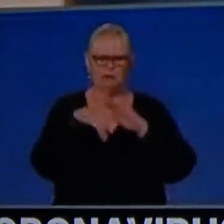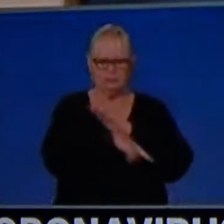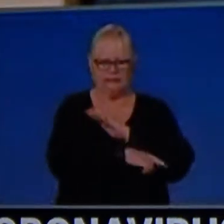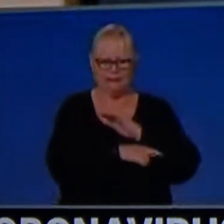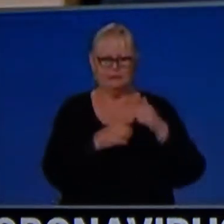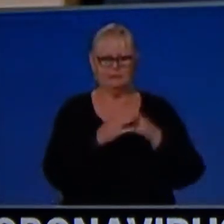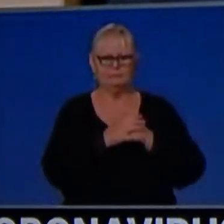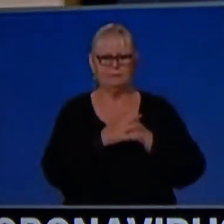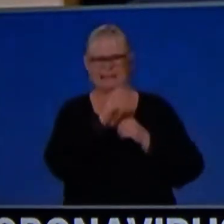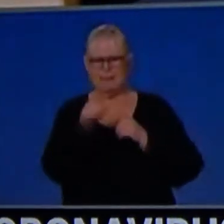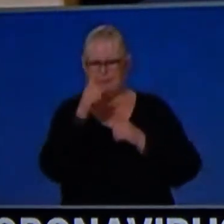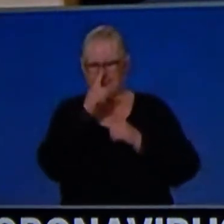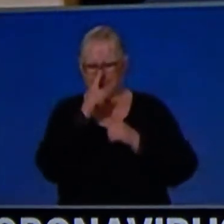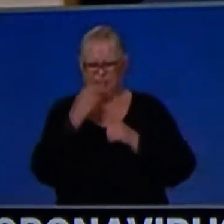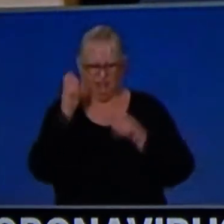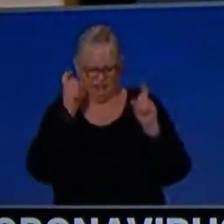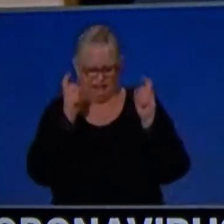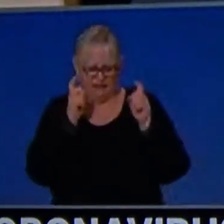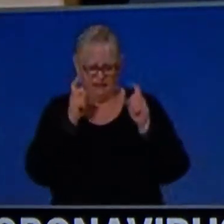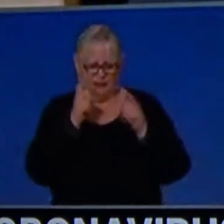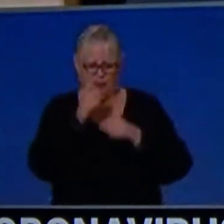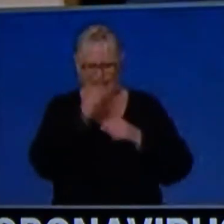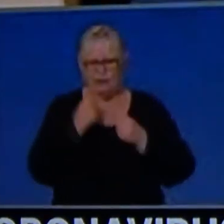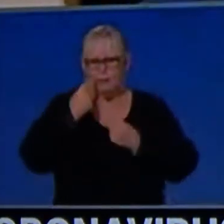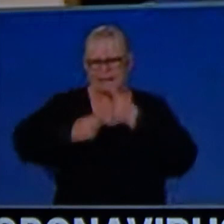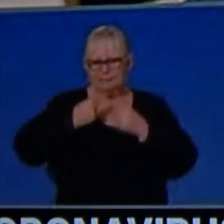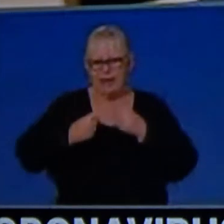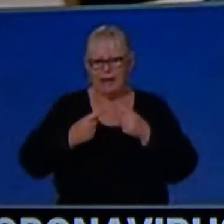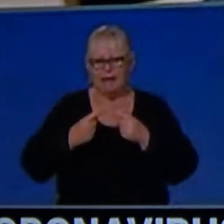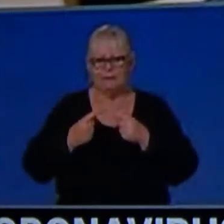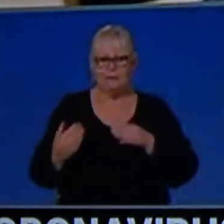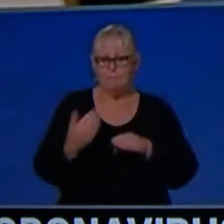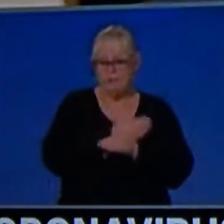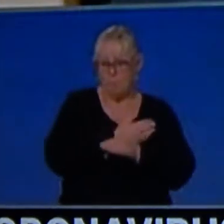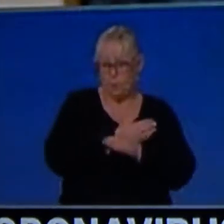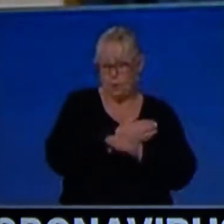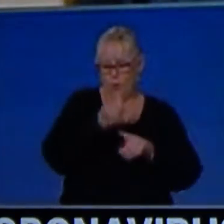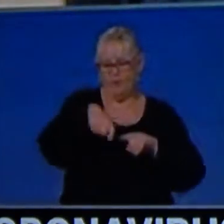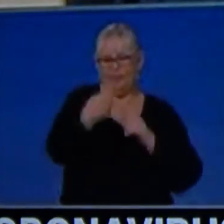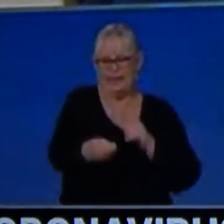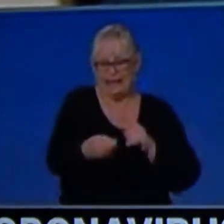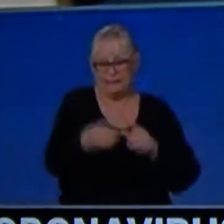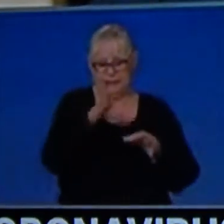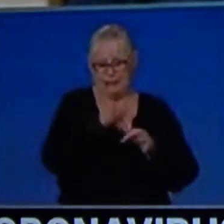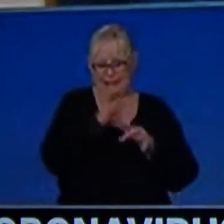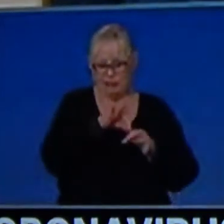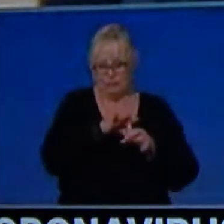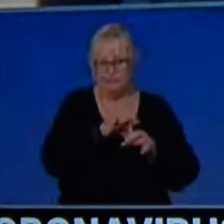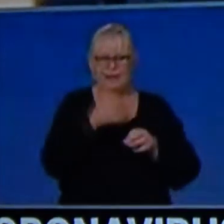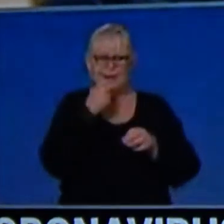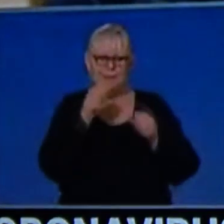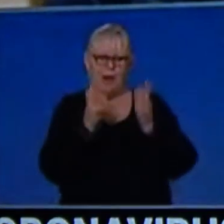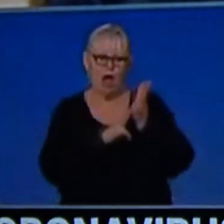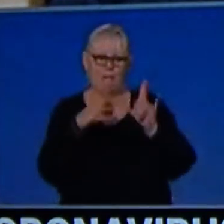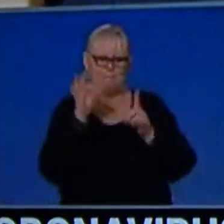you anticipate being able to set out before the next election a roadmap to